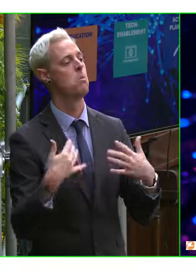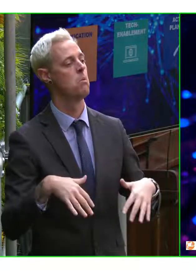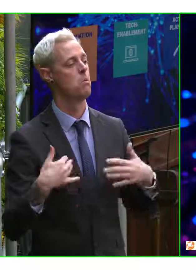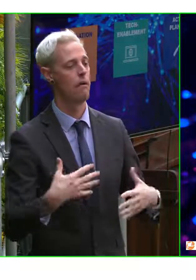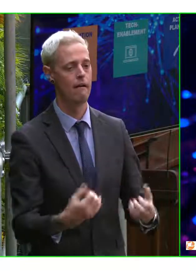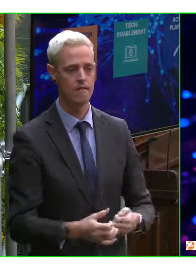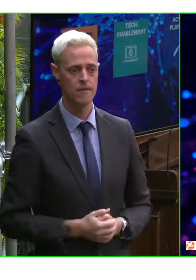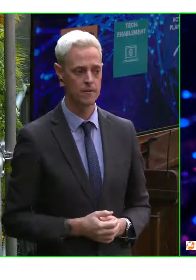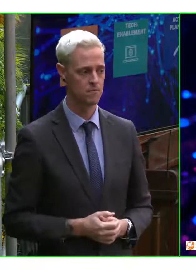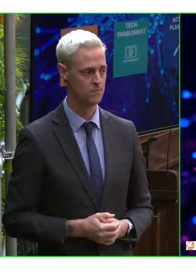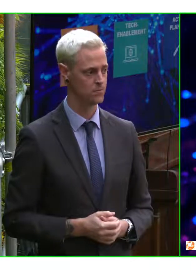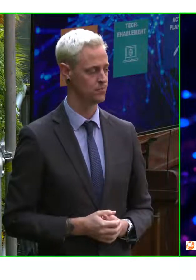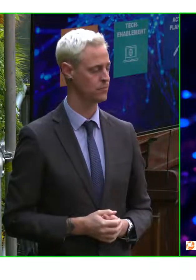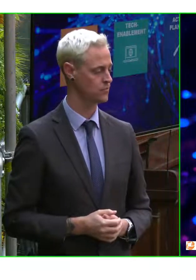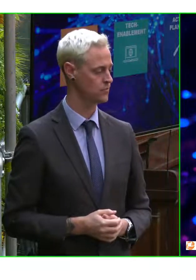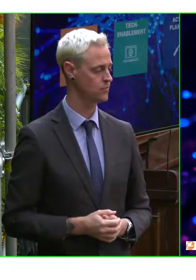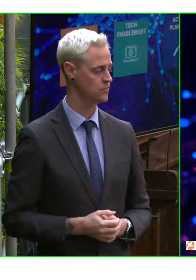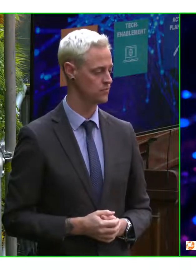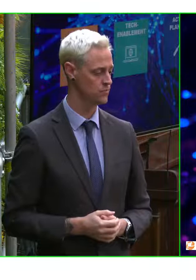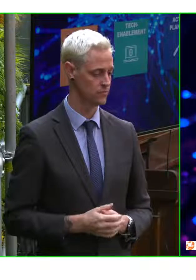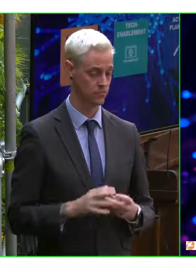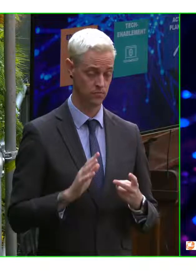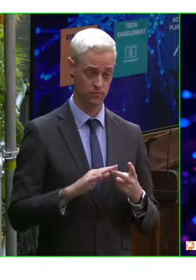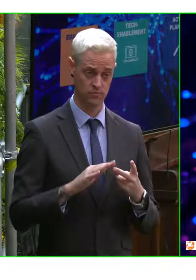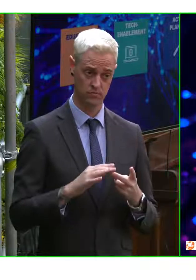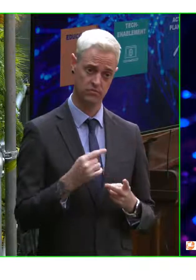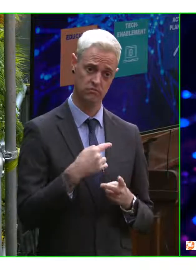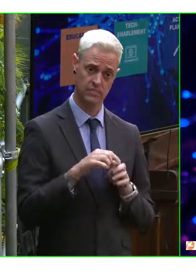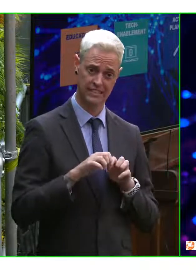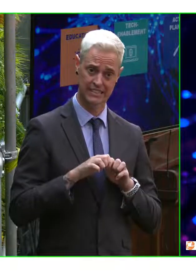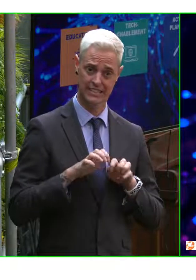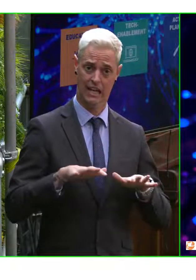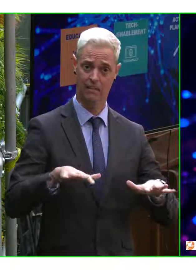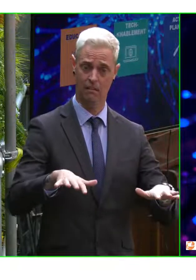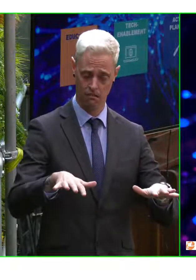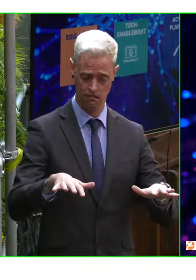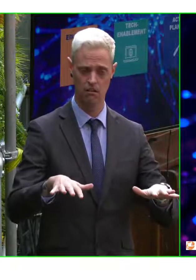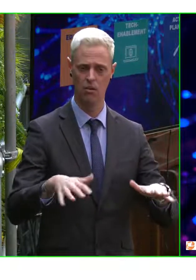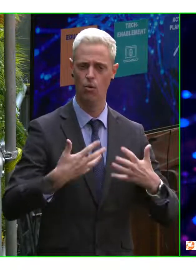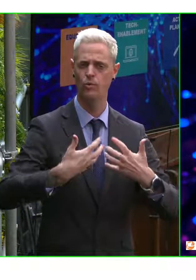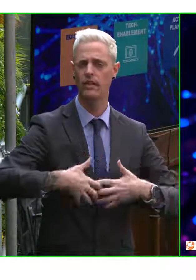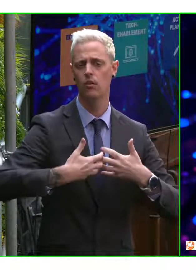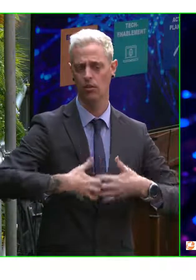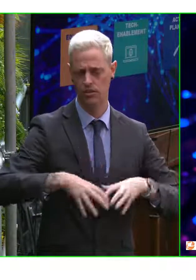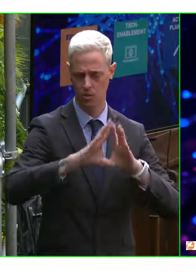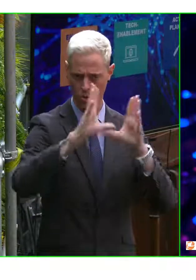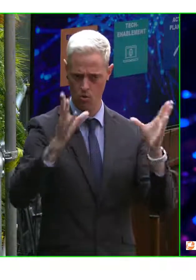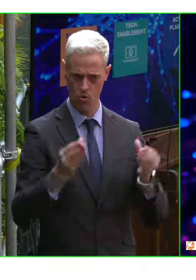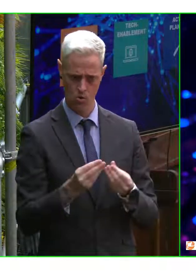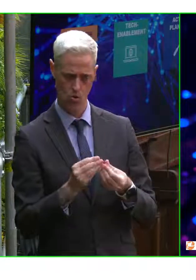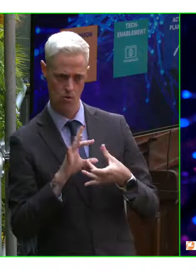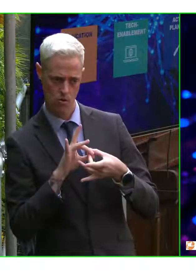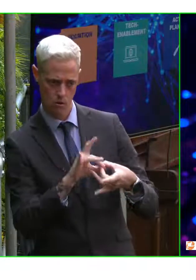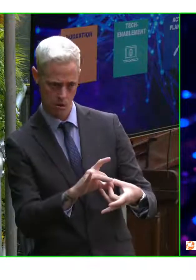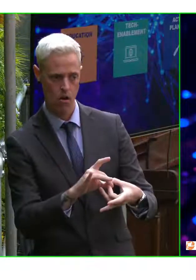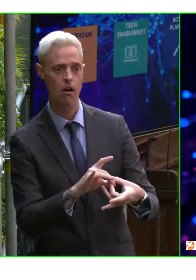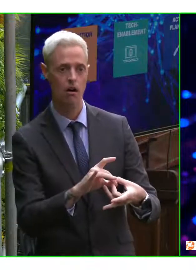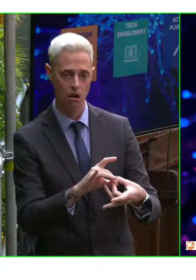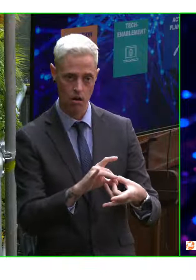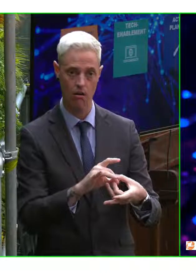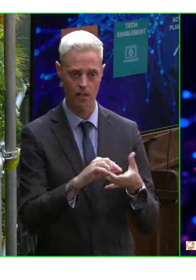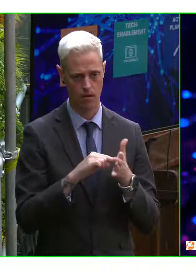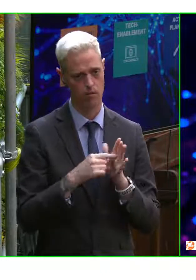added. The second thing is scatter. It really represents, so I've got tech enablement as a theme, but it really represents the power